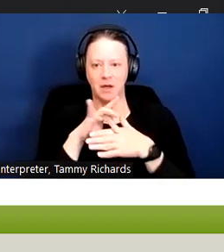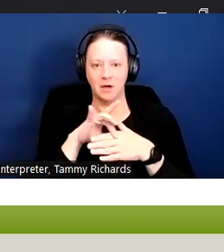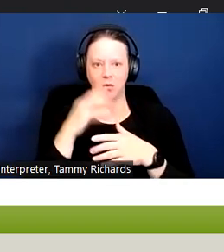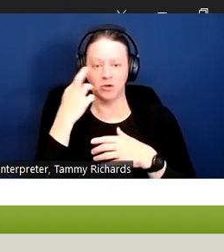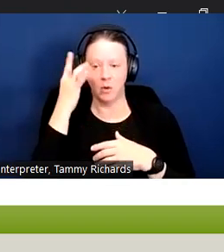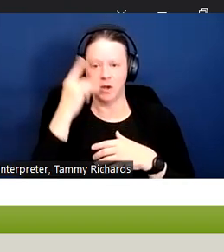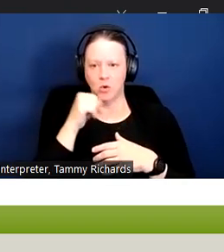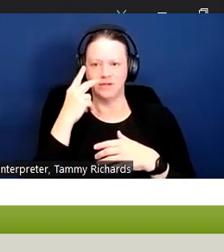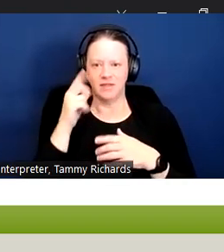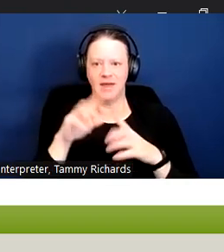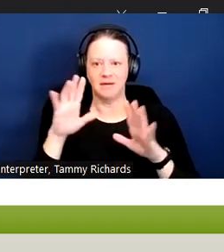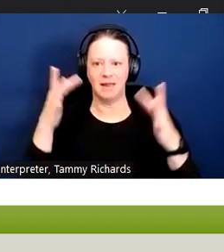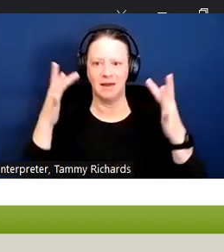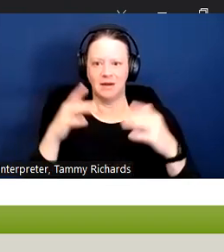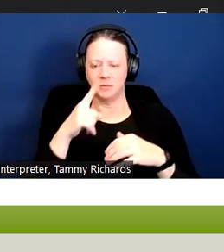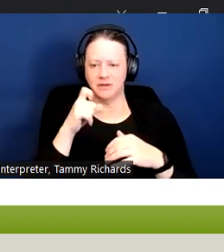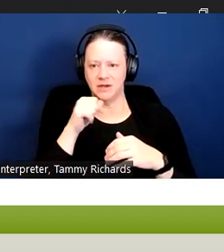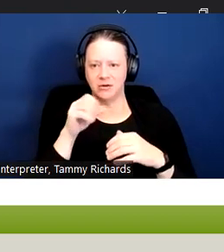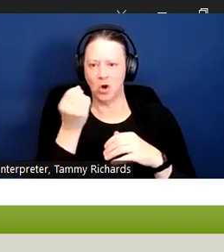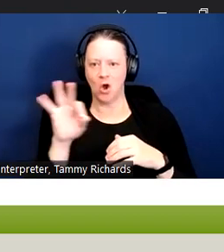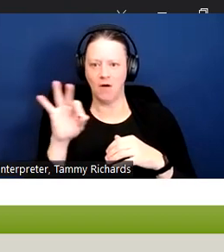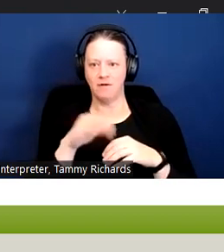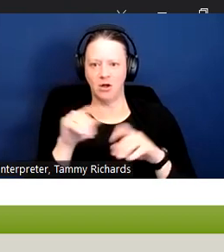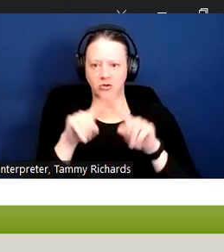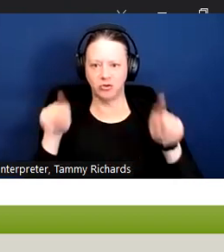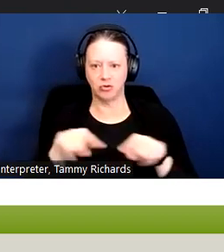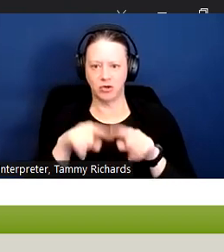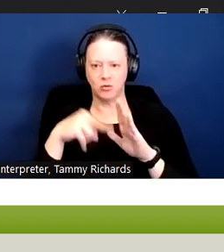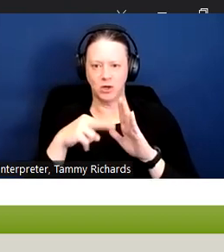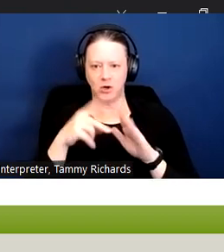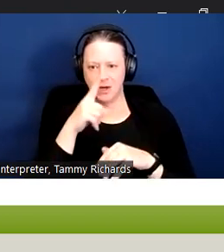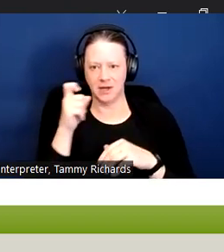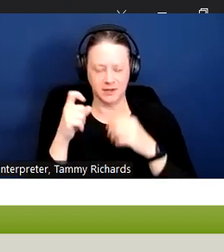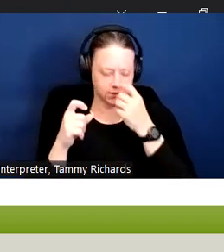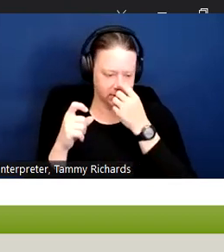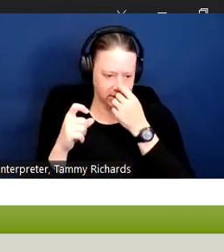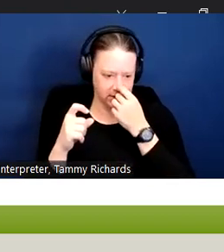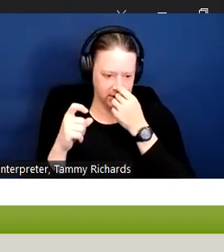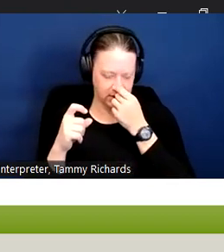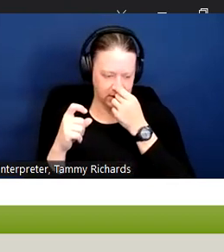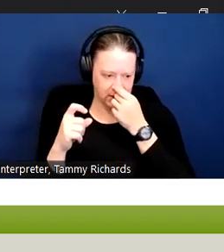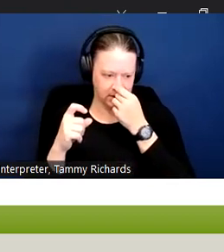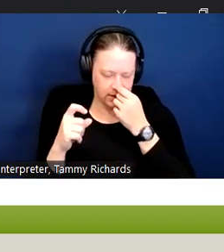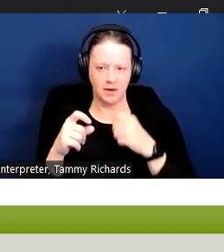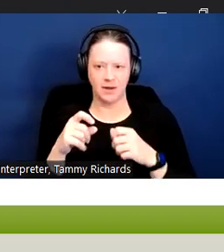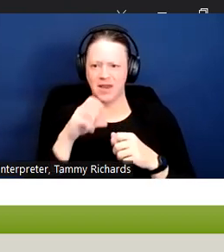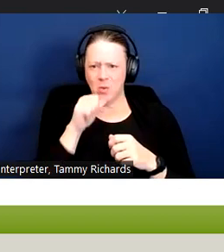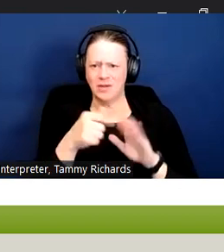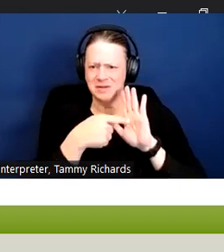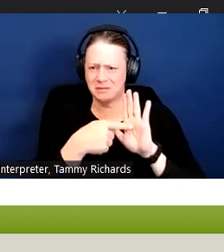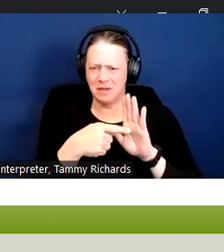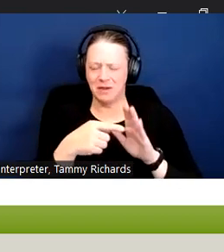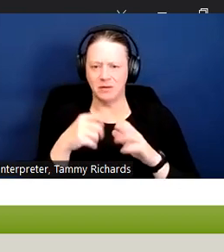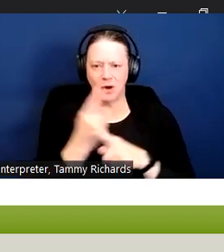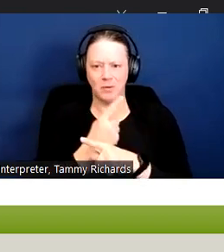highlighted is because I turned it off on the screen reader because it wasn't displaying properly